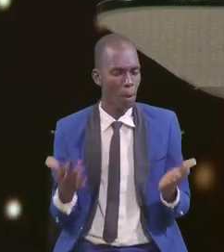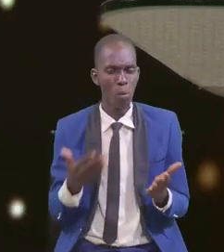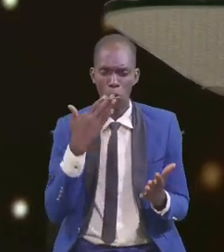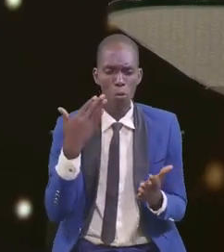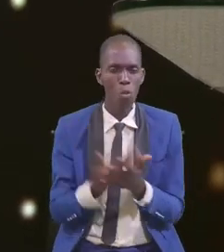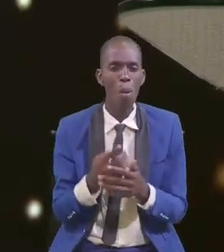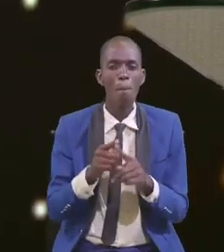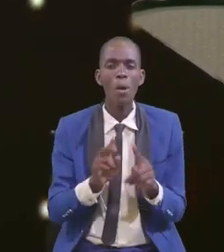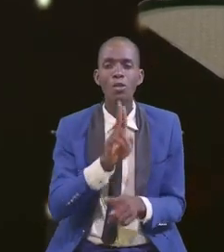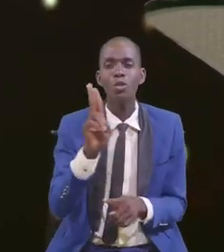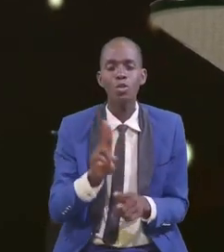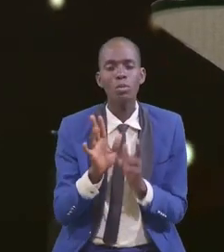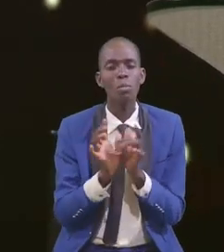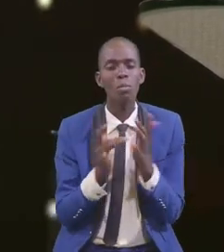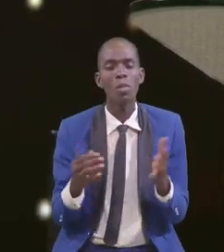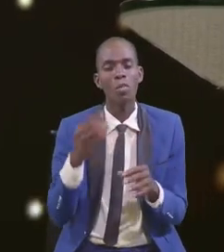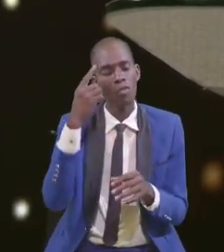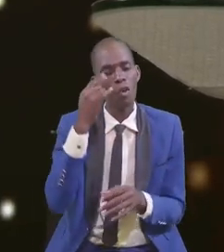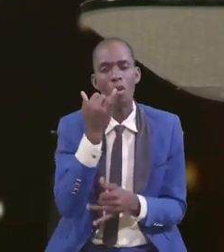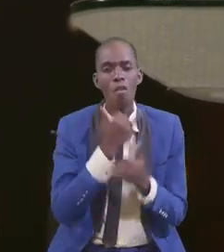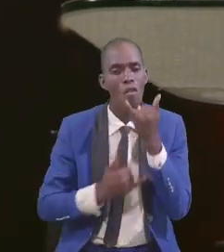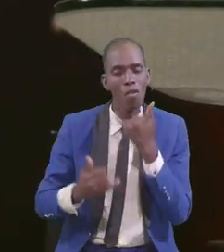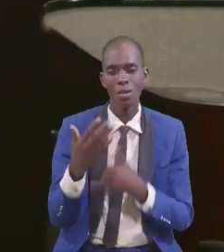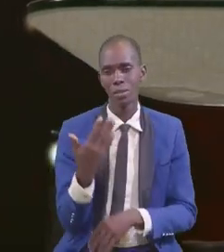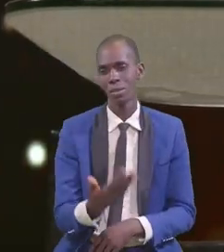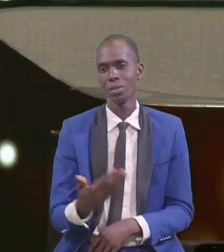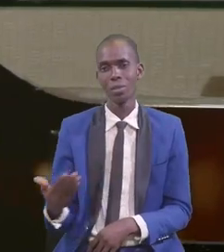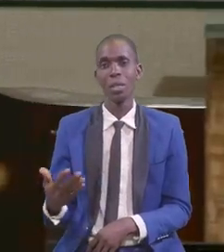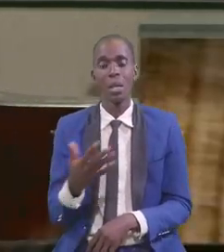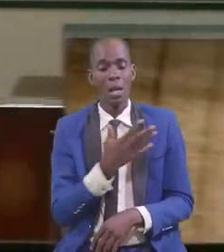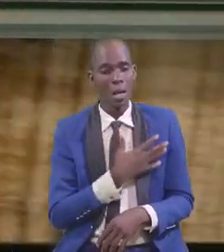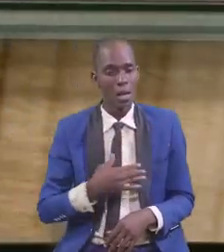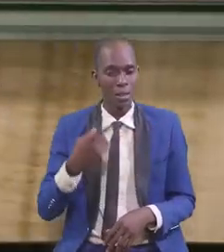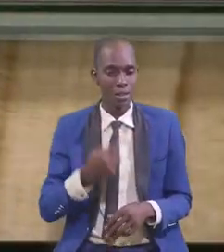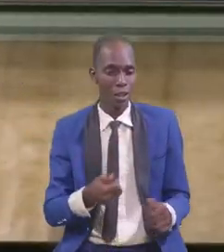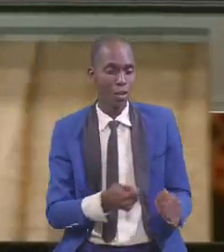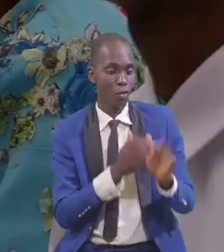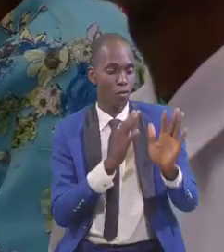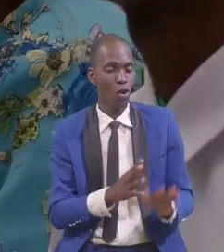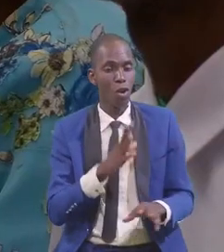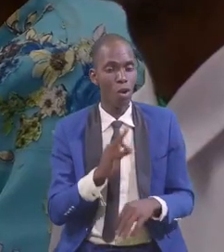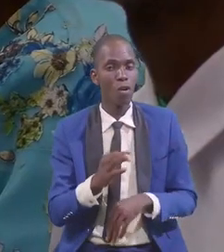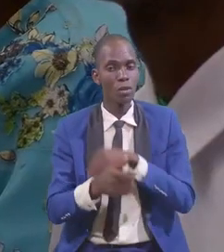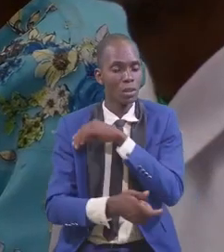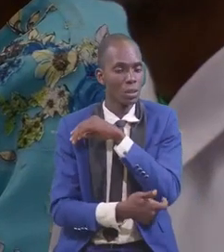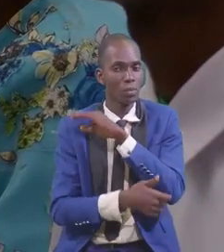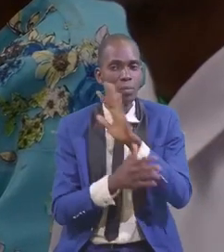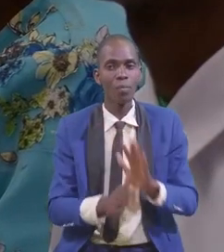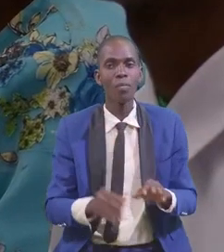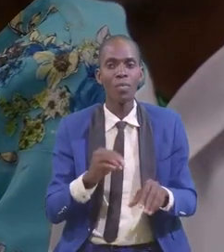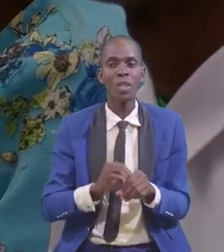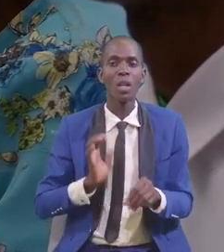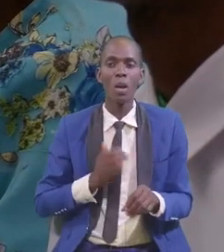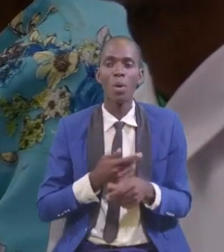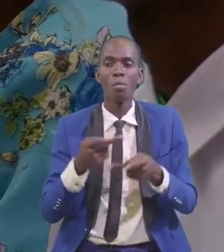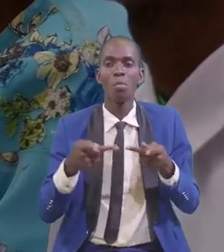the Bible. The tempters and the followers of the tempters in our places of work, in our marketplace, in